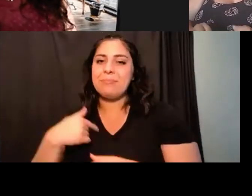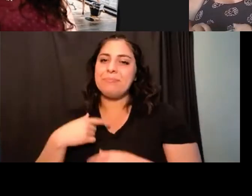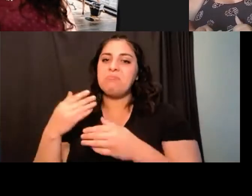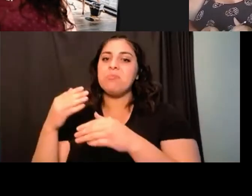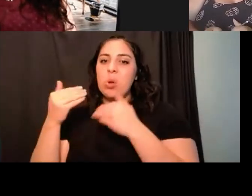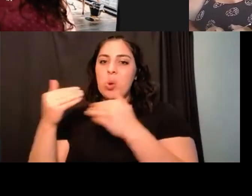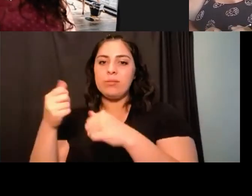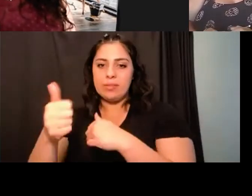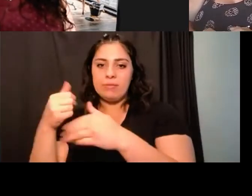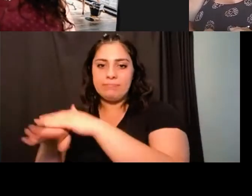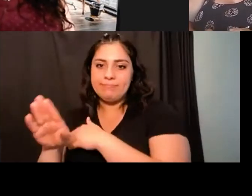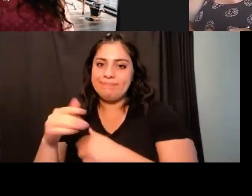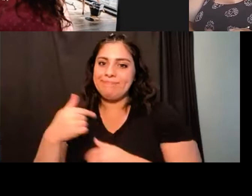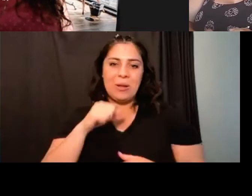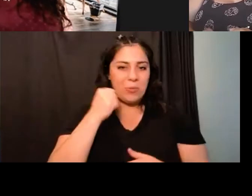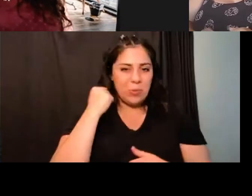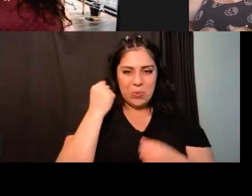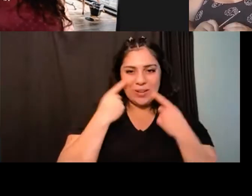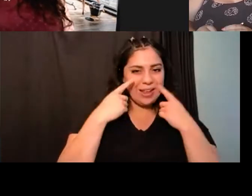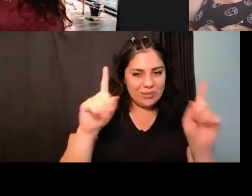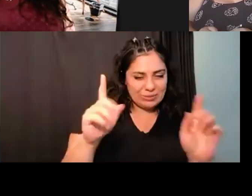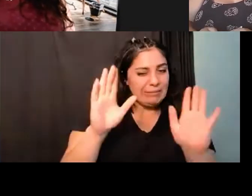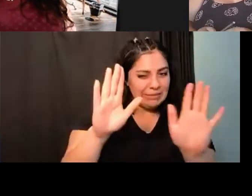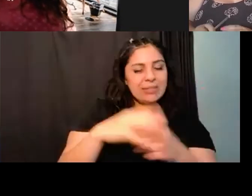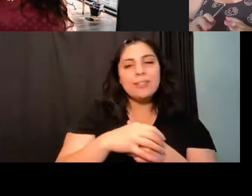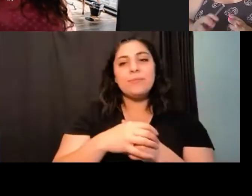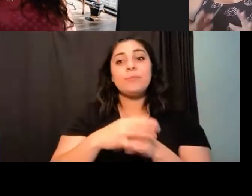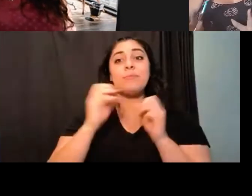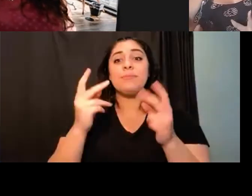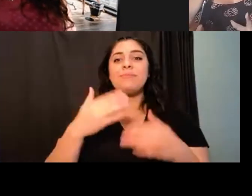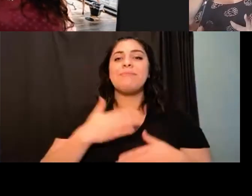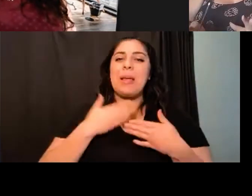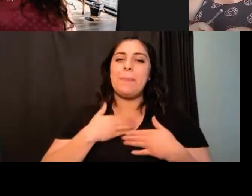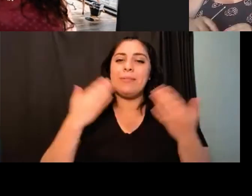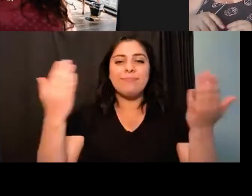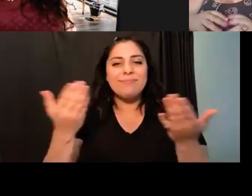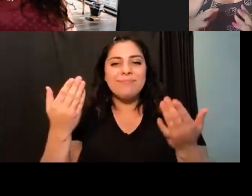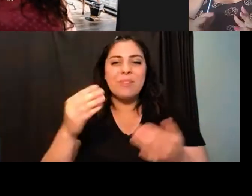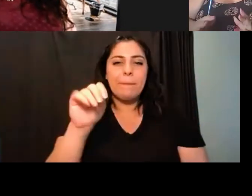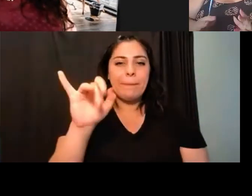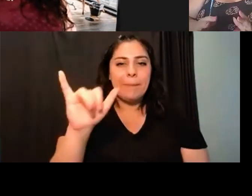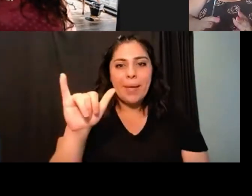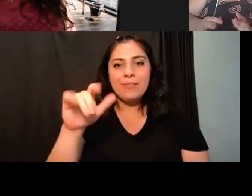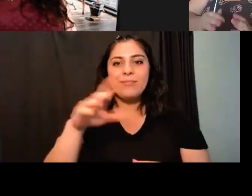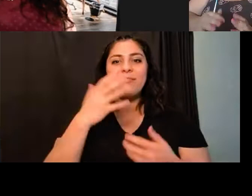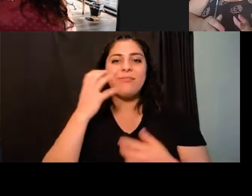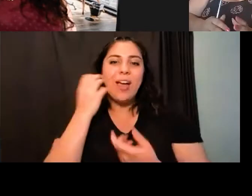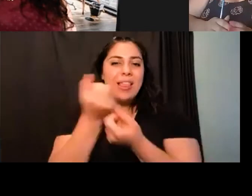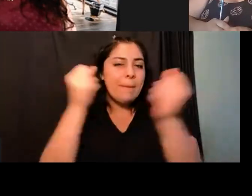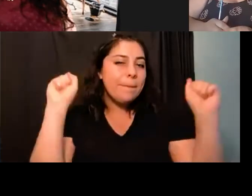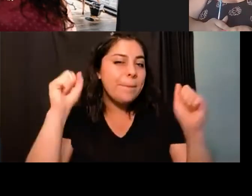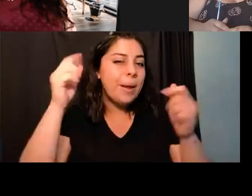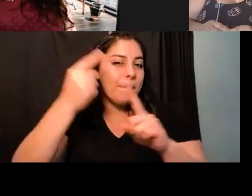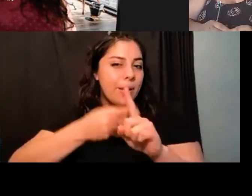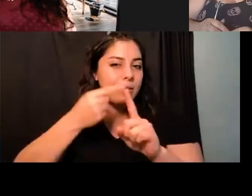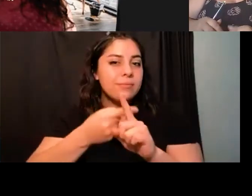our way through Fat Liberation Month this May, and we are able to offer these kinds of activities and all of the events that we had during